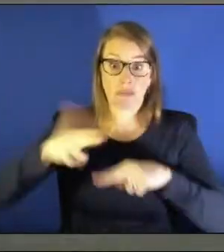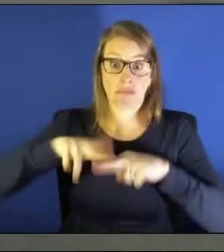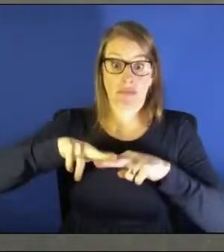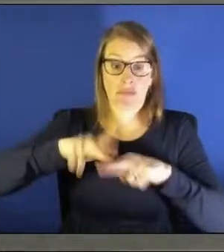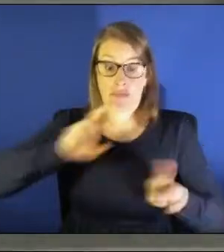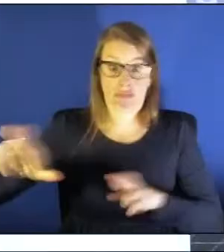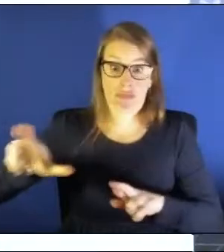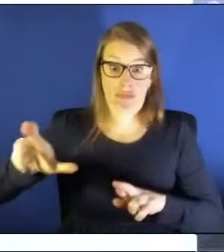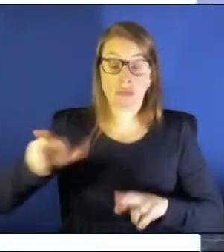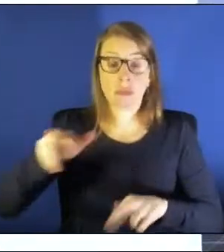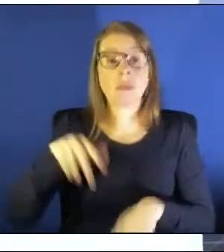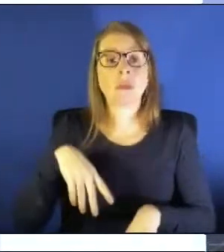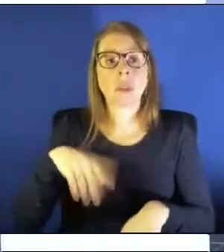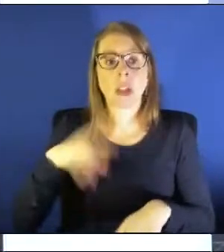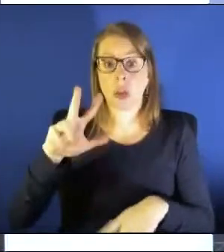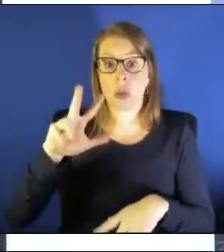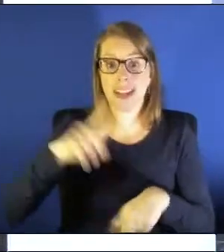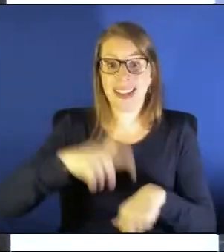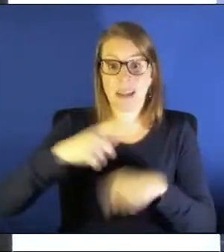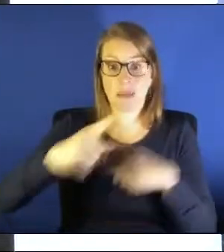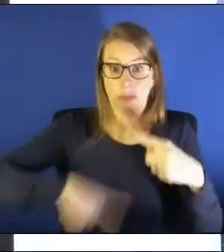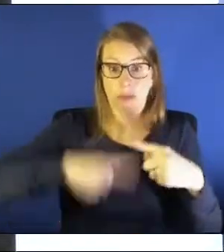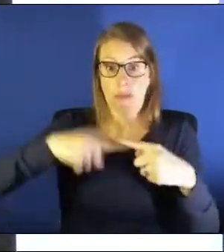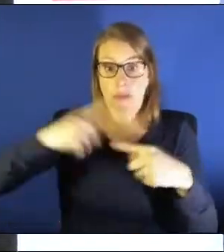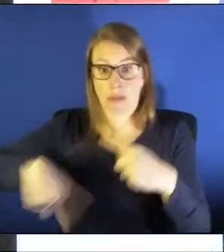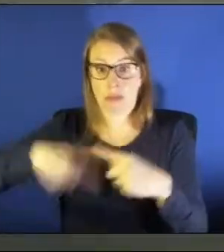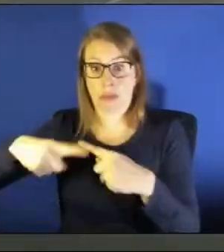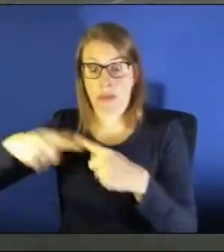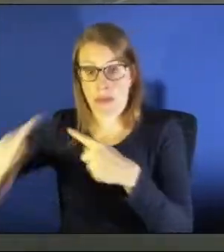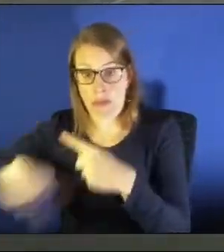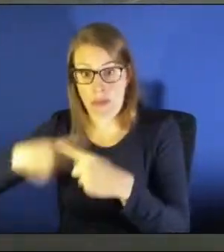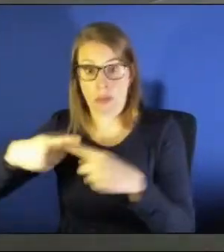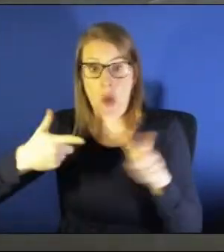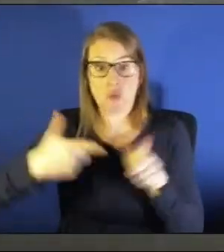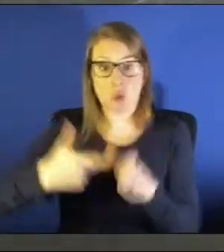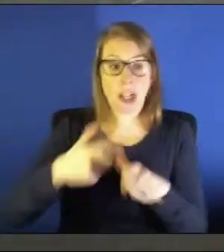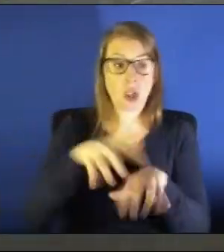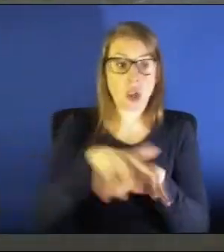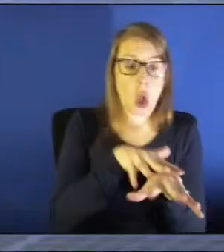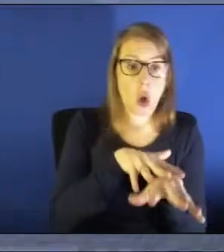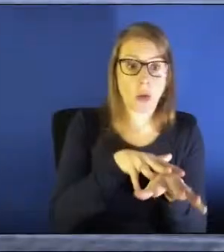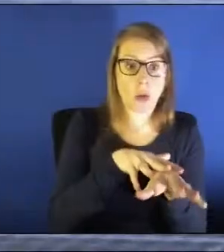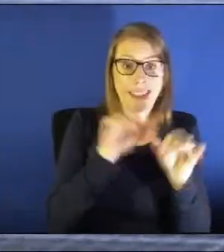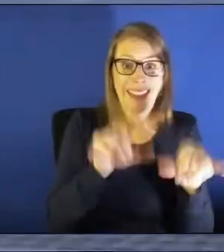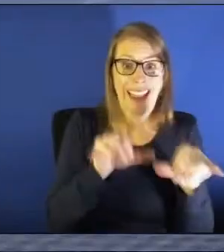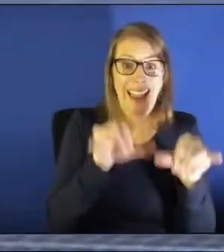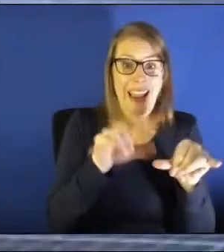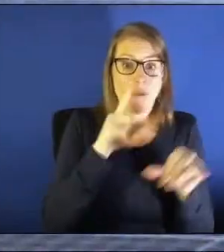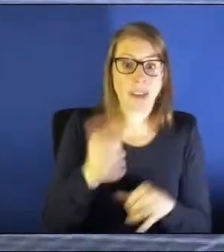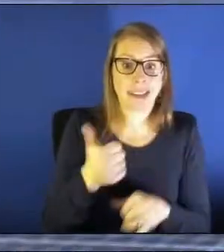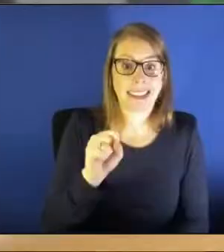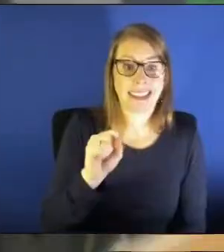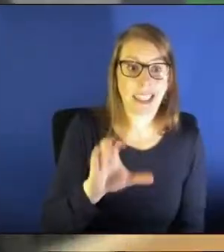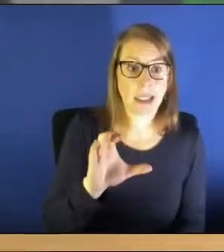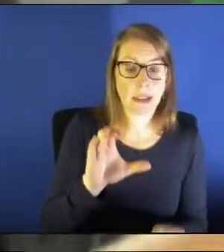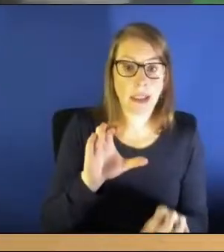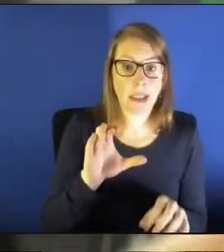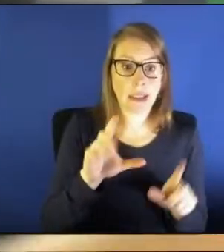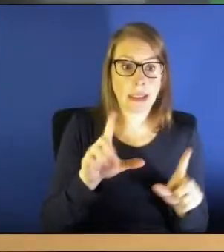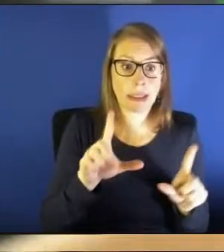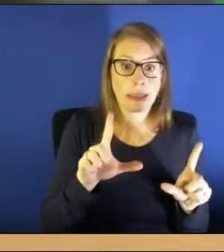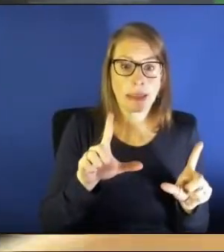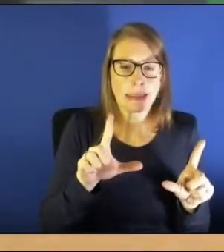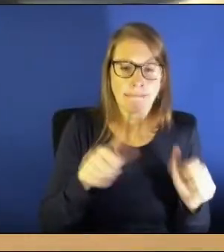3 rounds of running. Slow. All right, hold that position for 10 seconds. So the system is capturing right now.